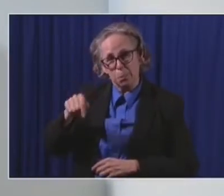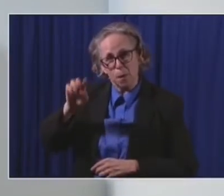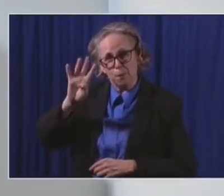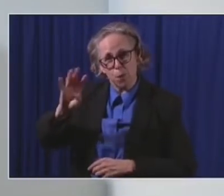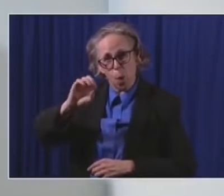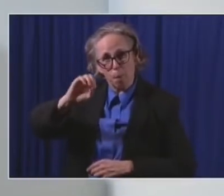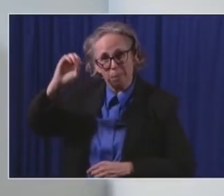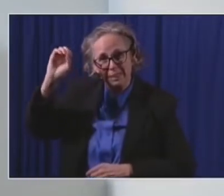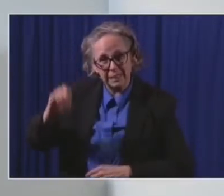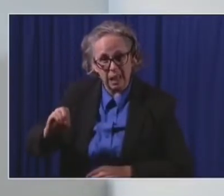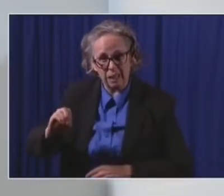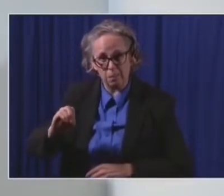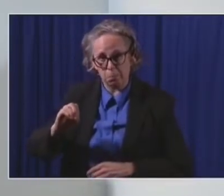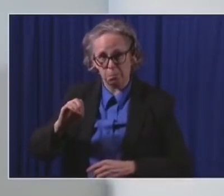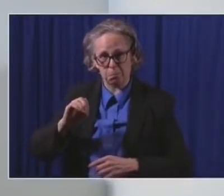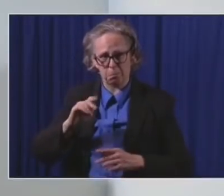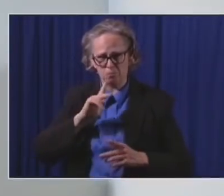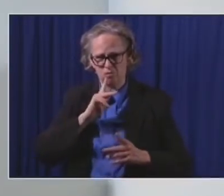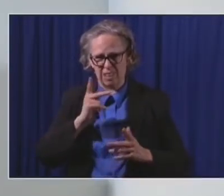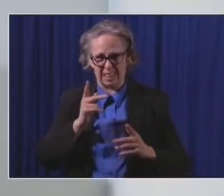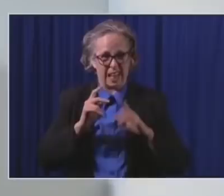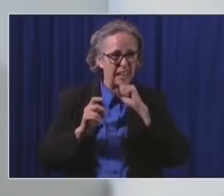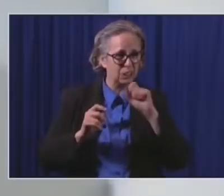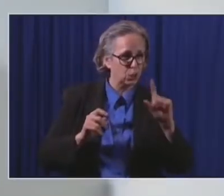In July, in our limited data that we have in July,